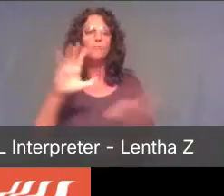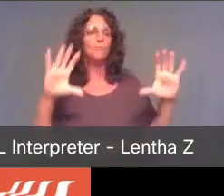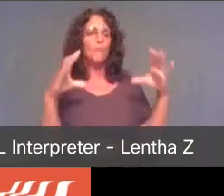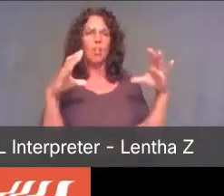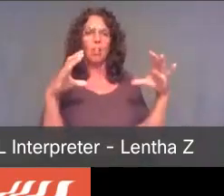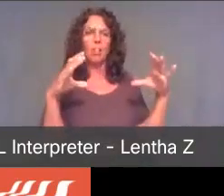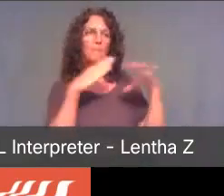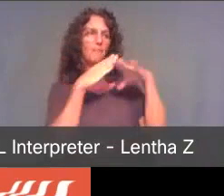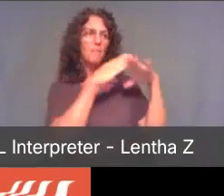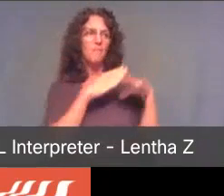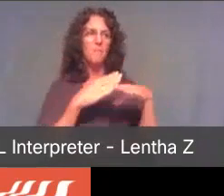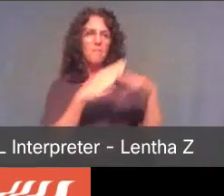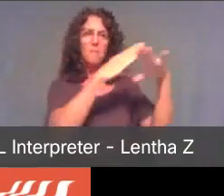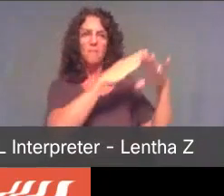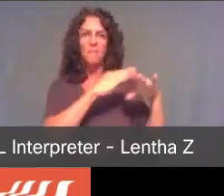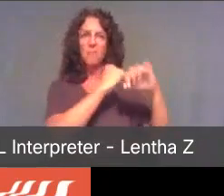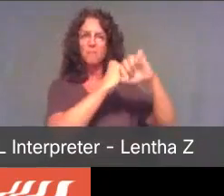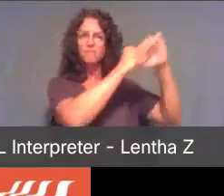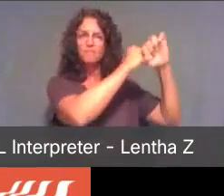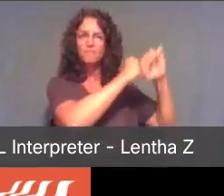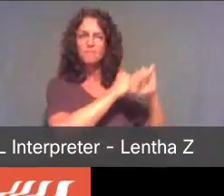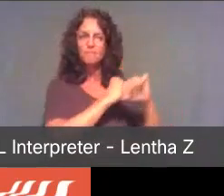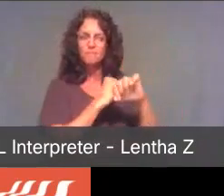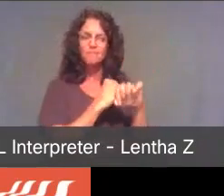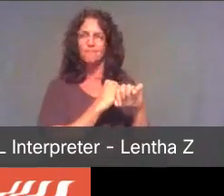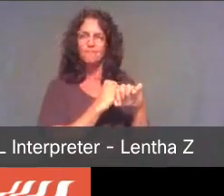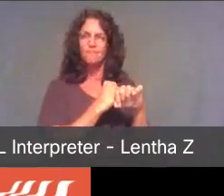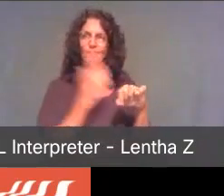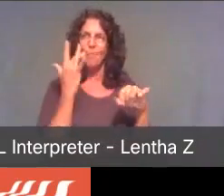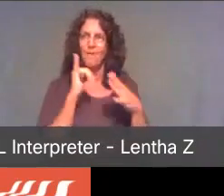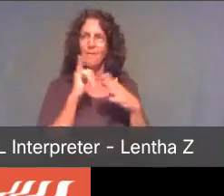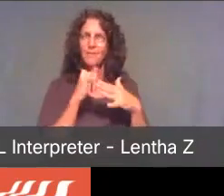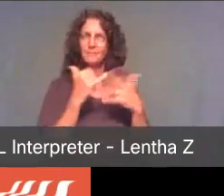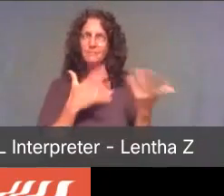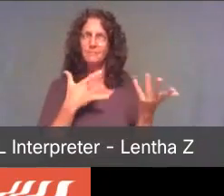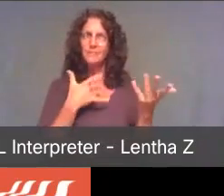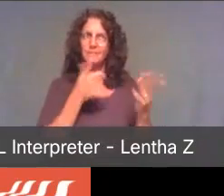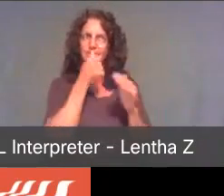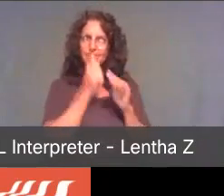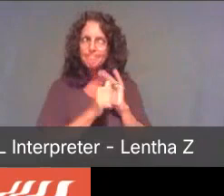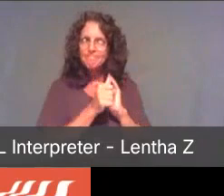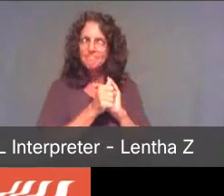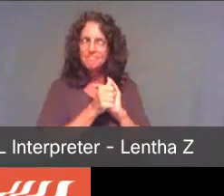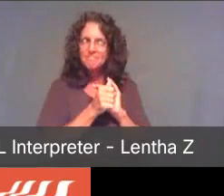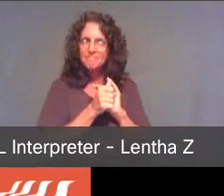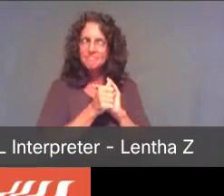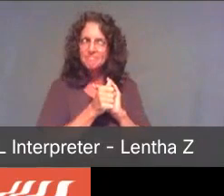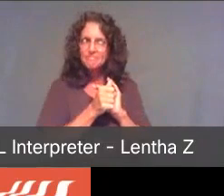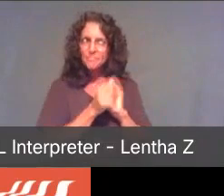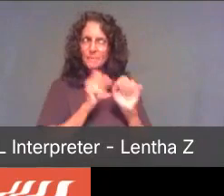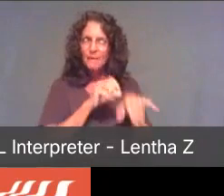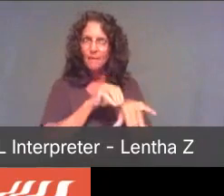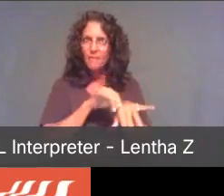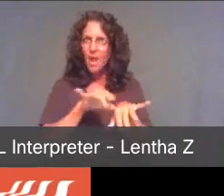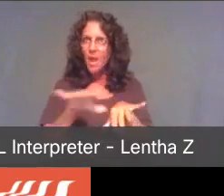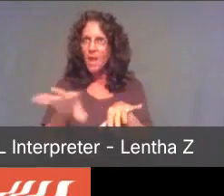we don't see it. And that's what makes it so insidious, so kind of sneaky, that it can affect so many different